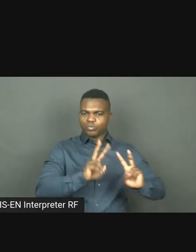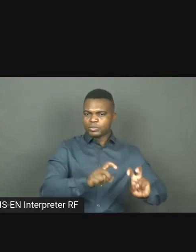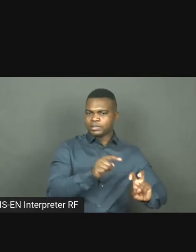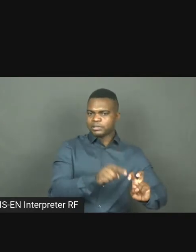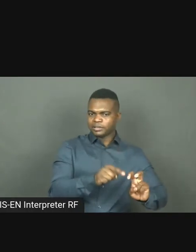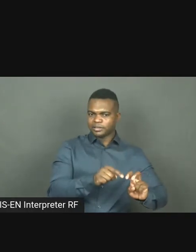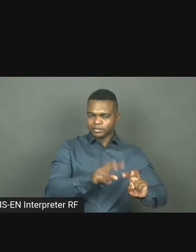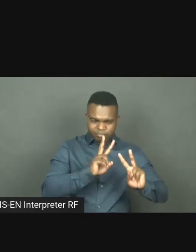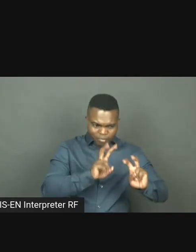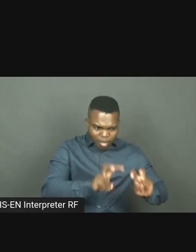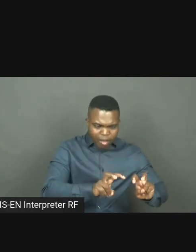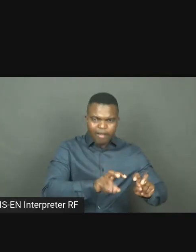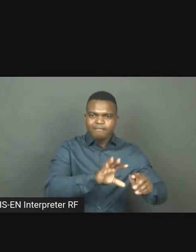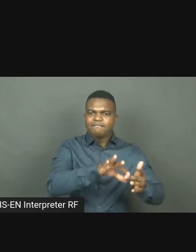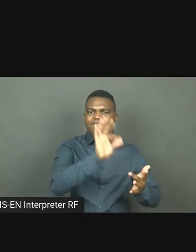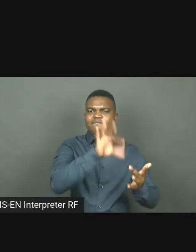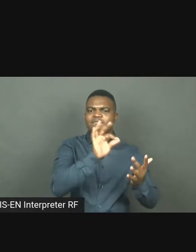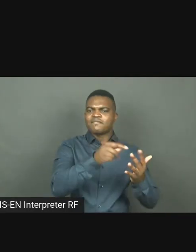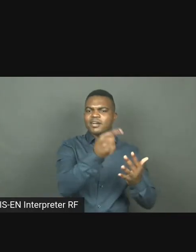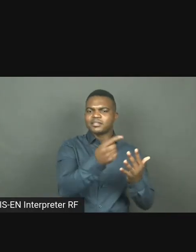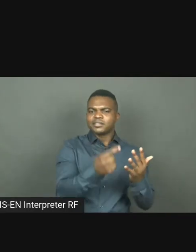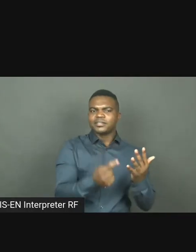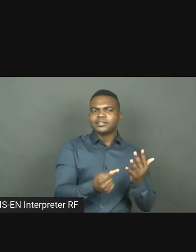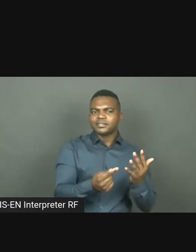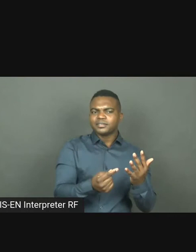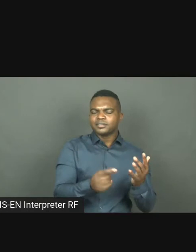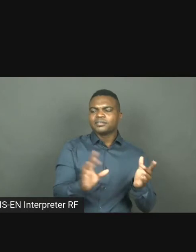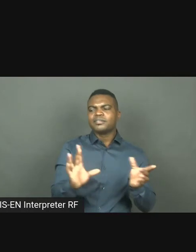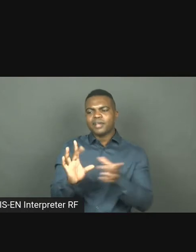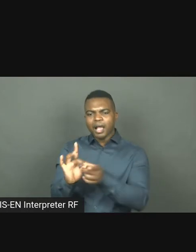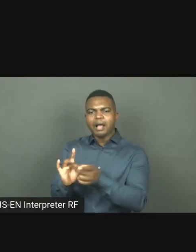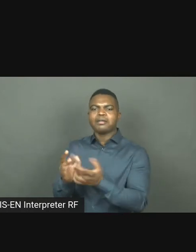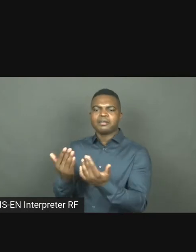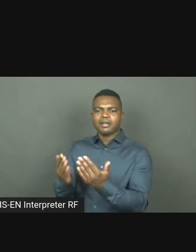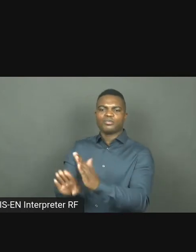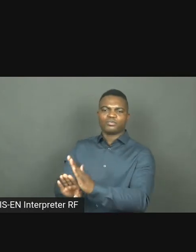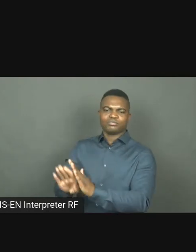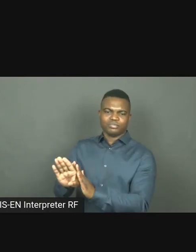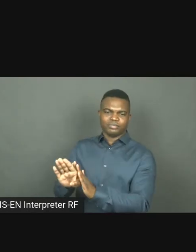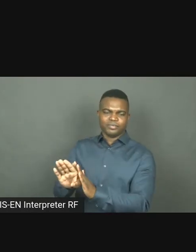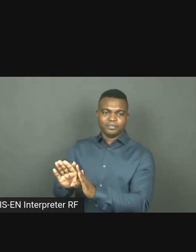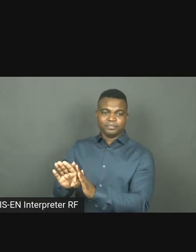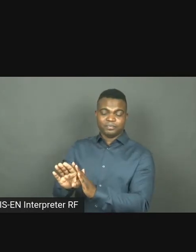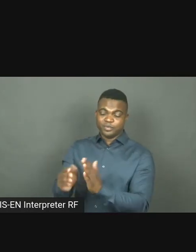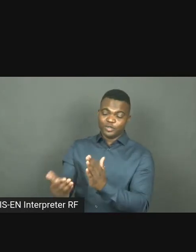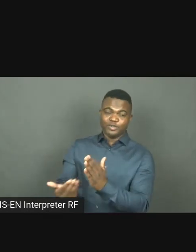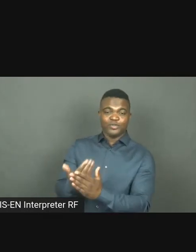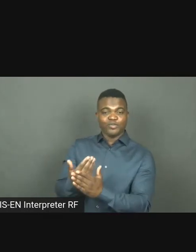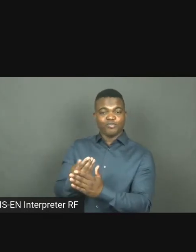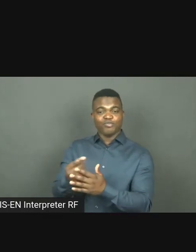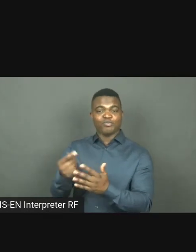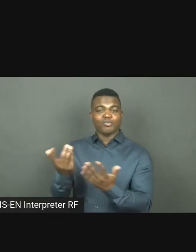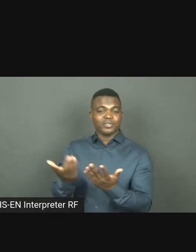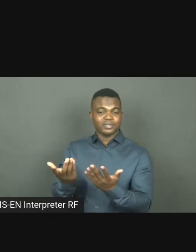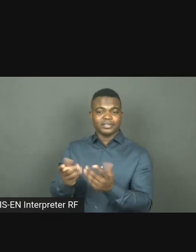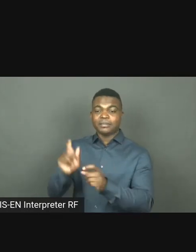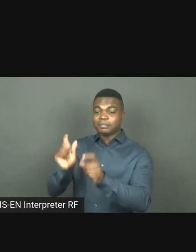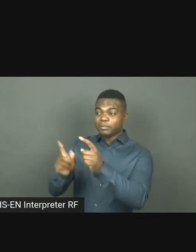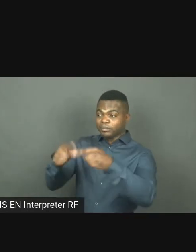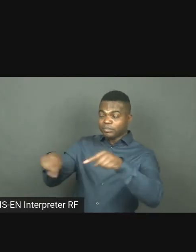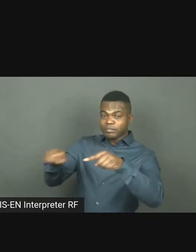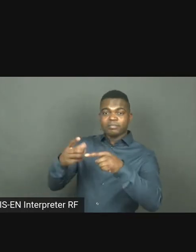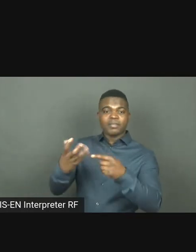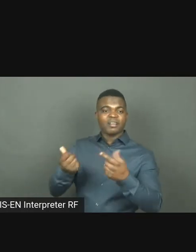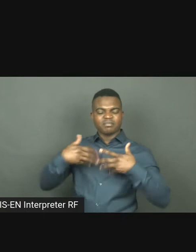to accessing services in psychosocial settings as well. It's expansive and it's intersectional